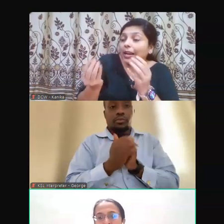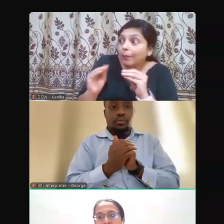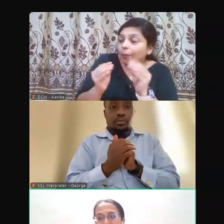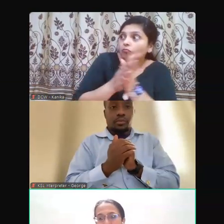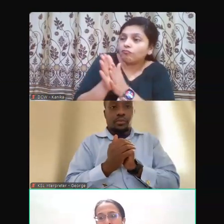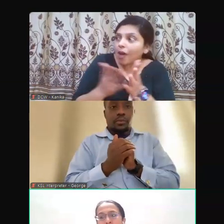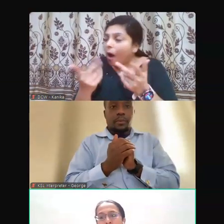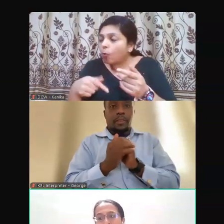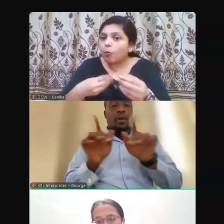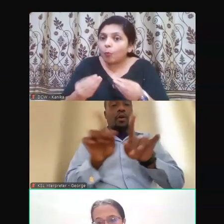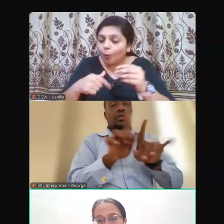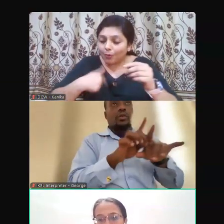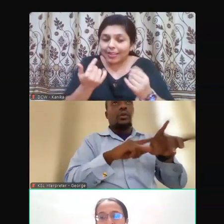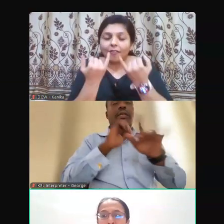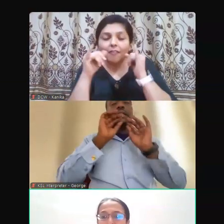teaching,